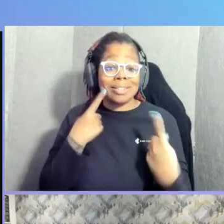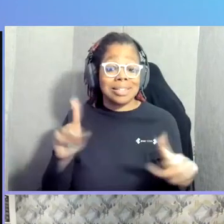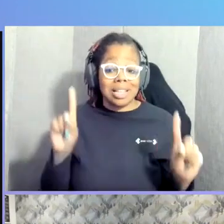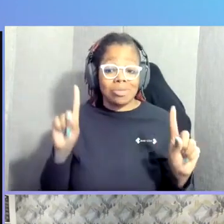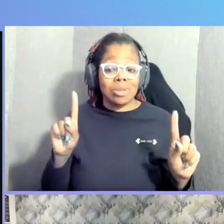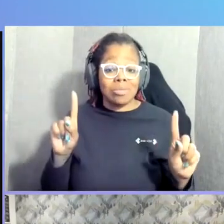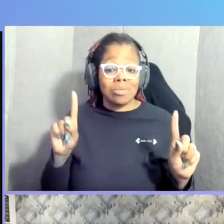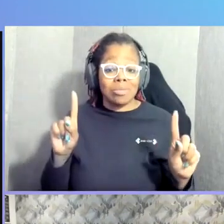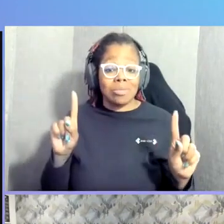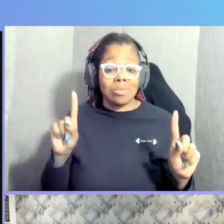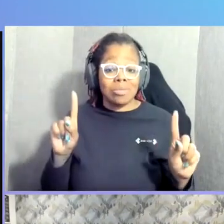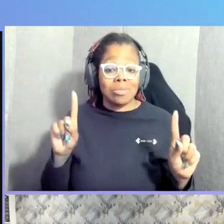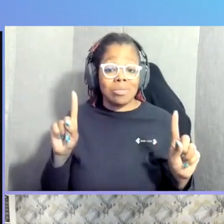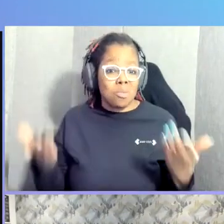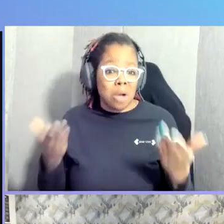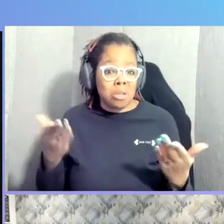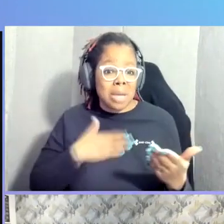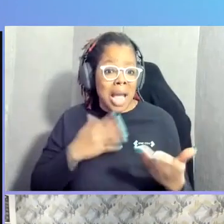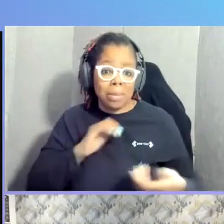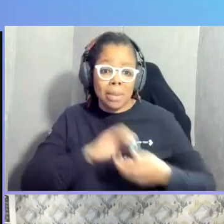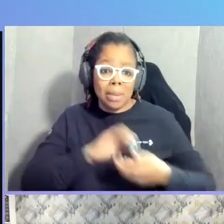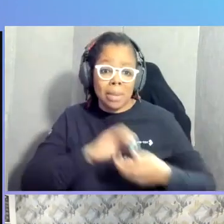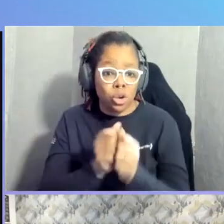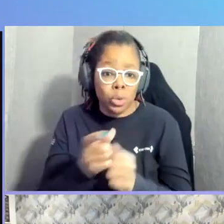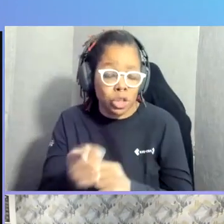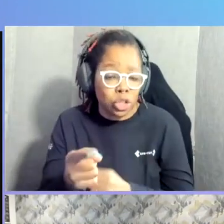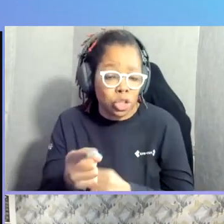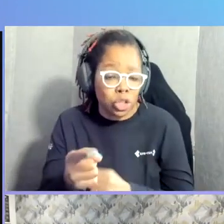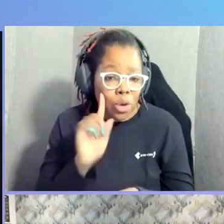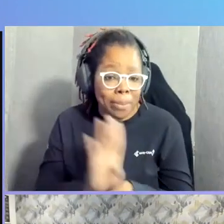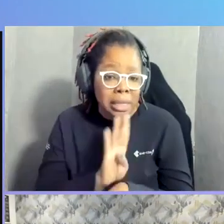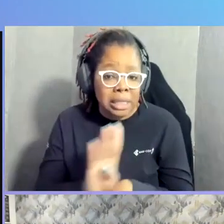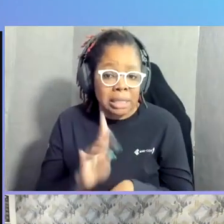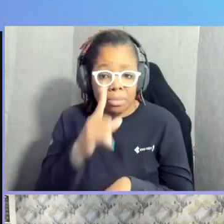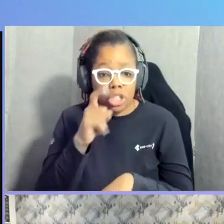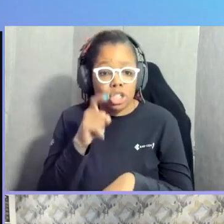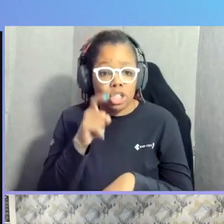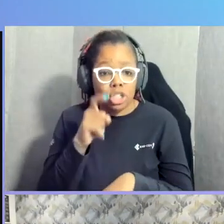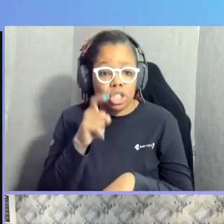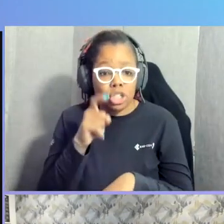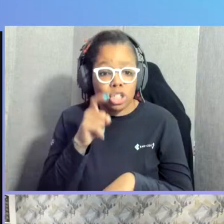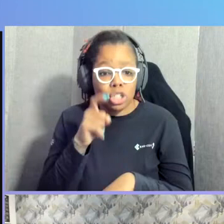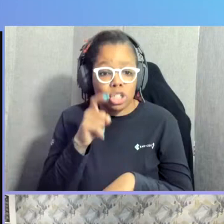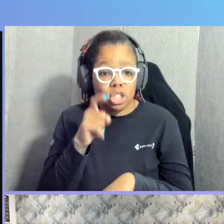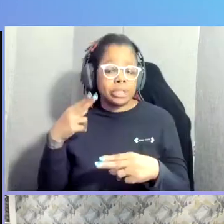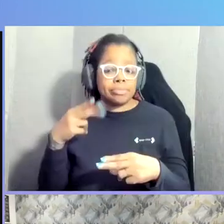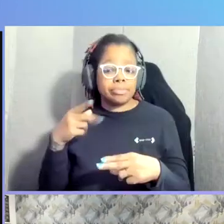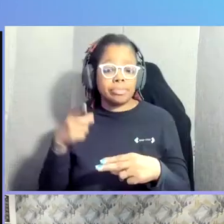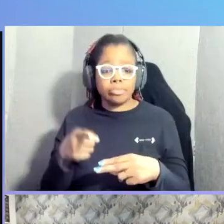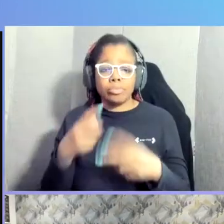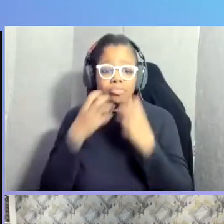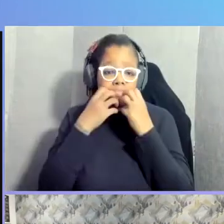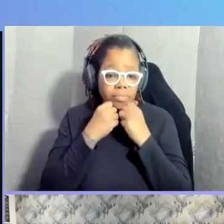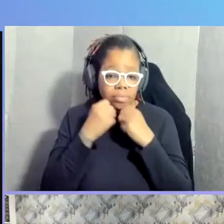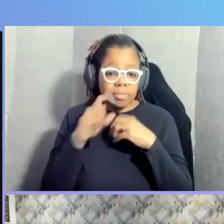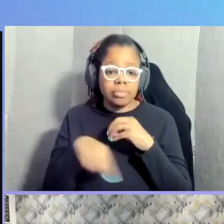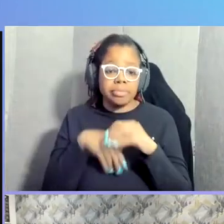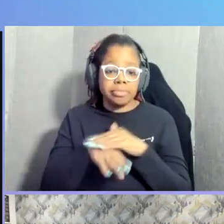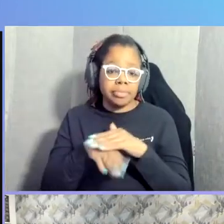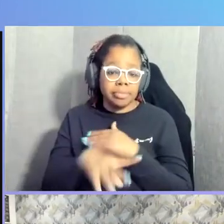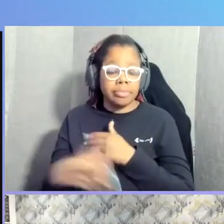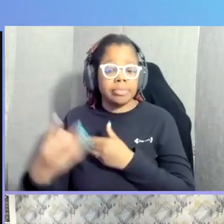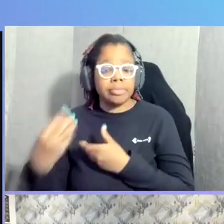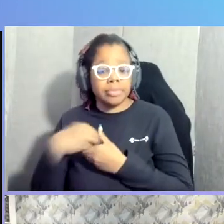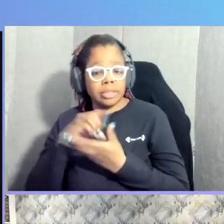probably be happy to partner with you in a business case because you have a good reputation. You're caring about accessible and